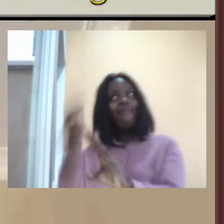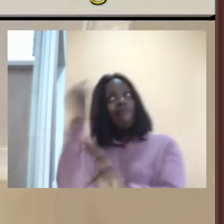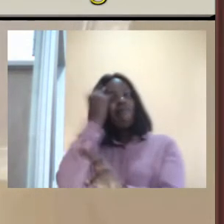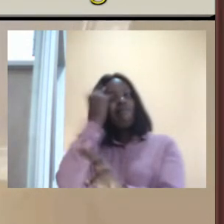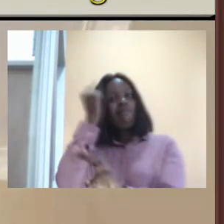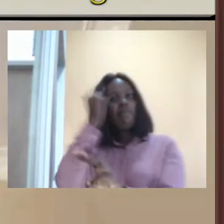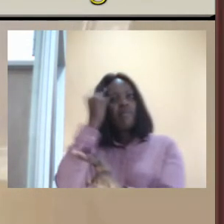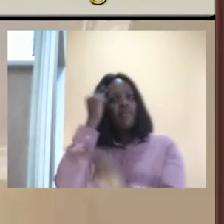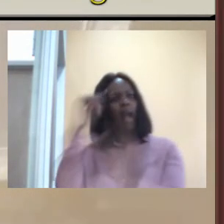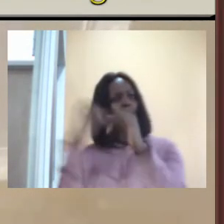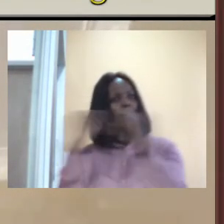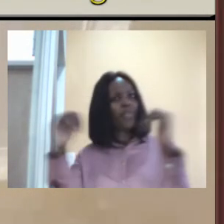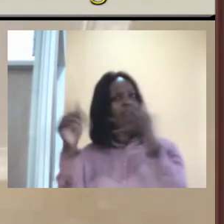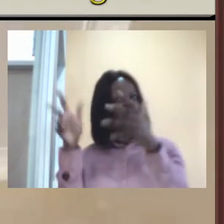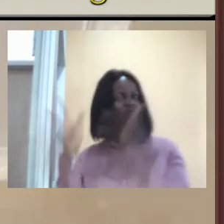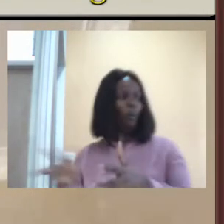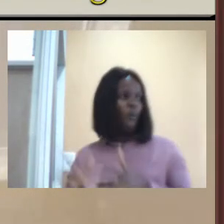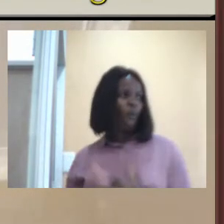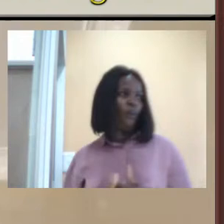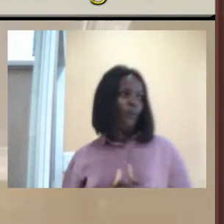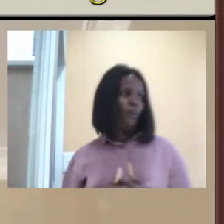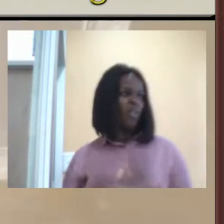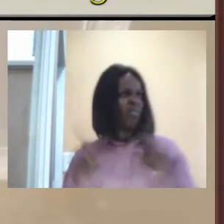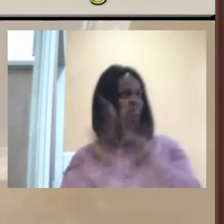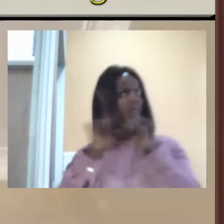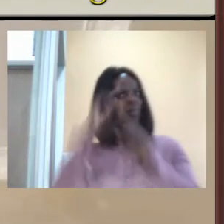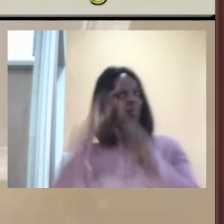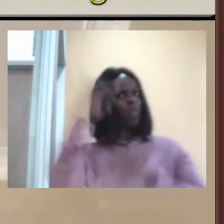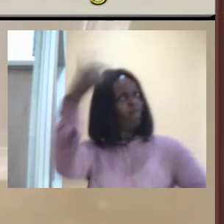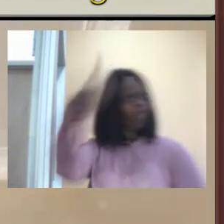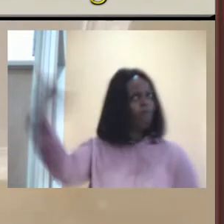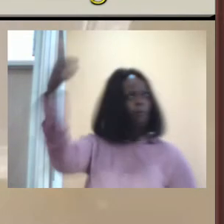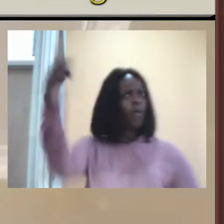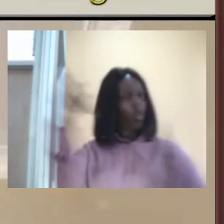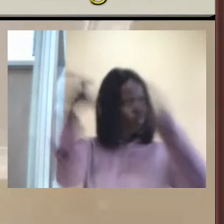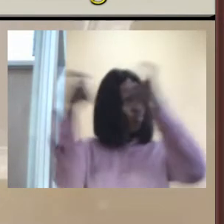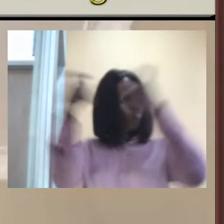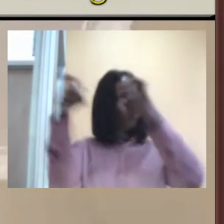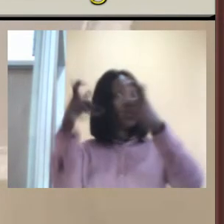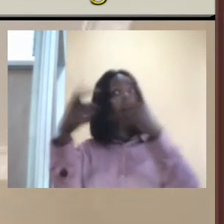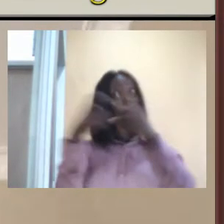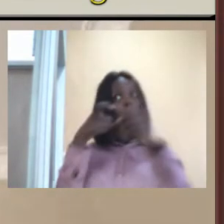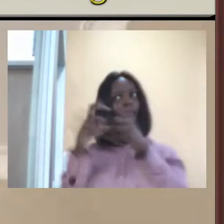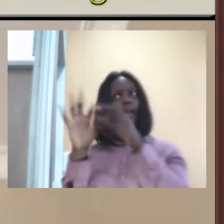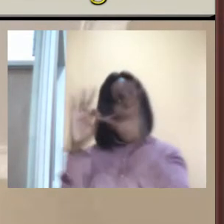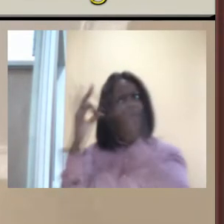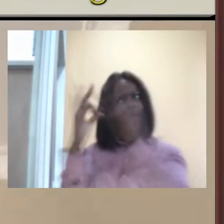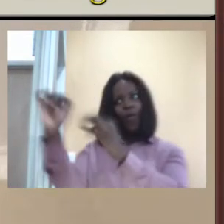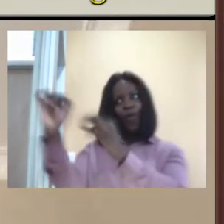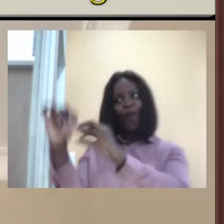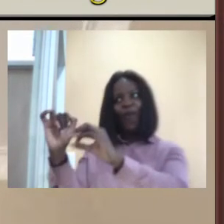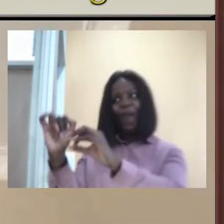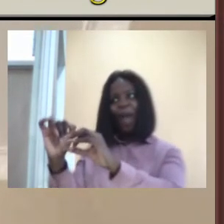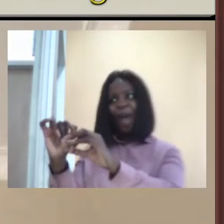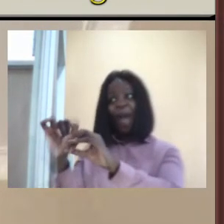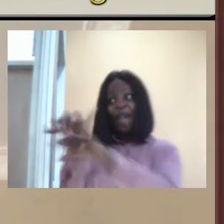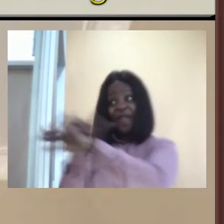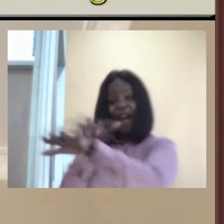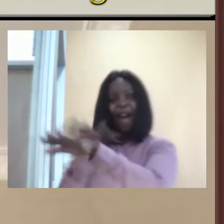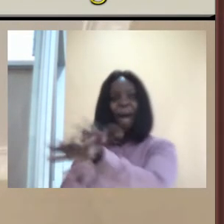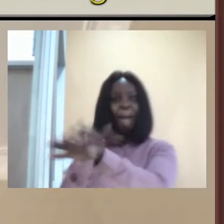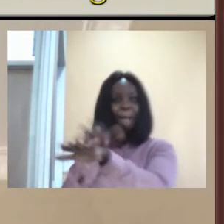that understanding, and he's coming from a post-Berat, because he comes from a farm background. He's coming from a family